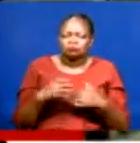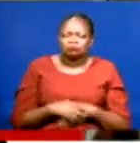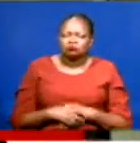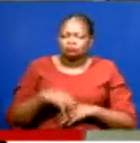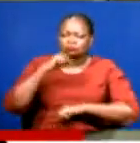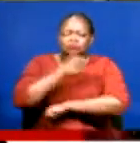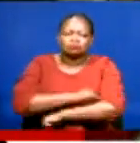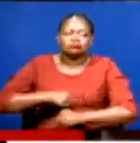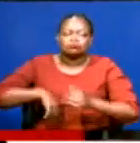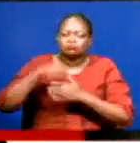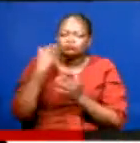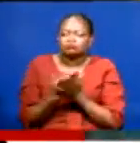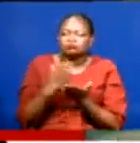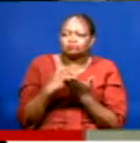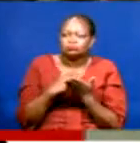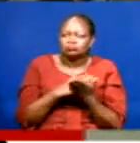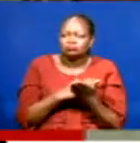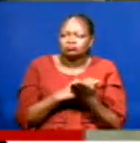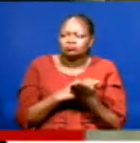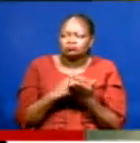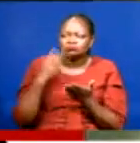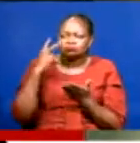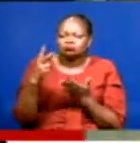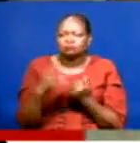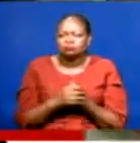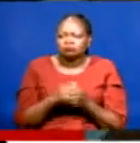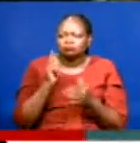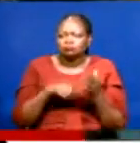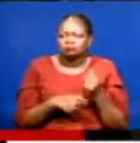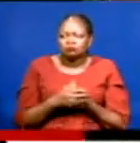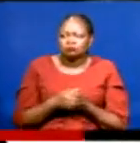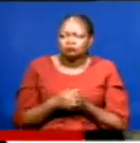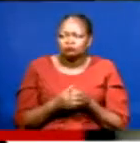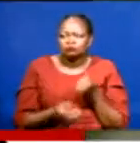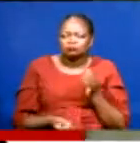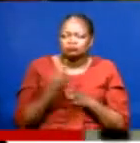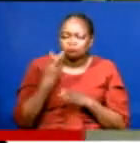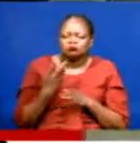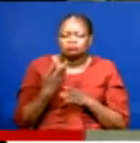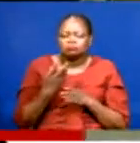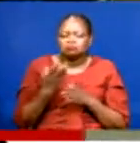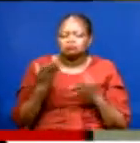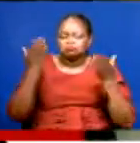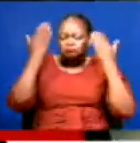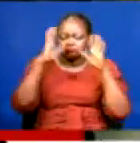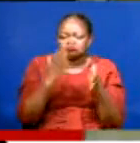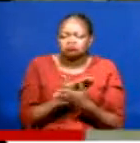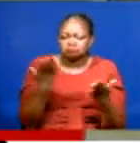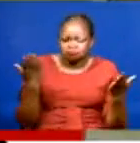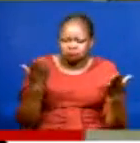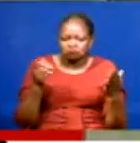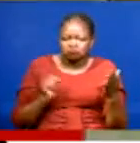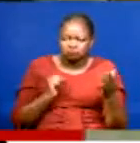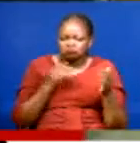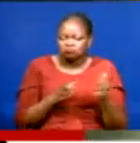outreach programs, and we have our vision as BoxGirls is to create a world where every girl has a platform to create opportunity for